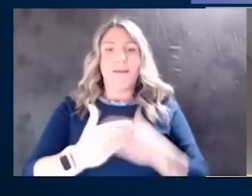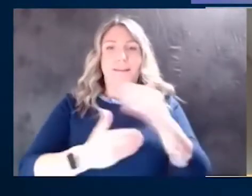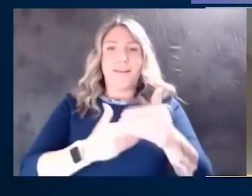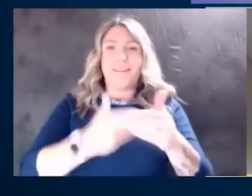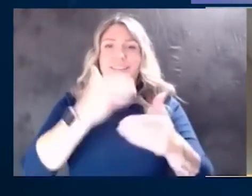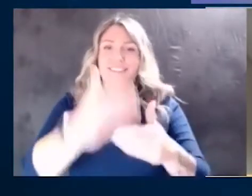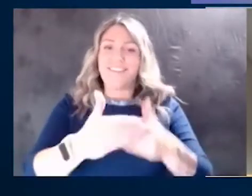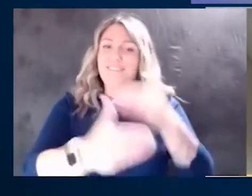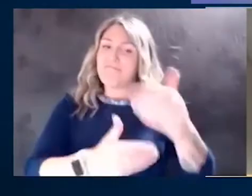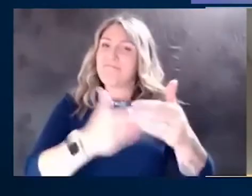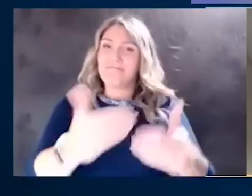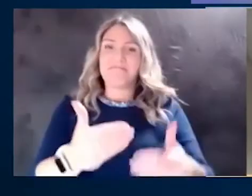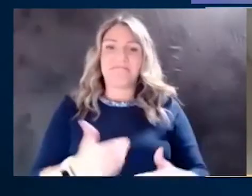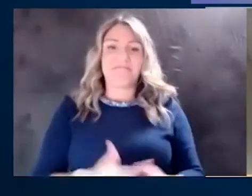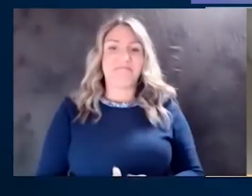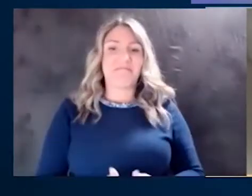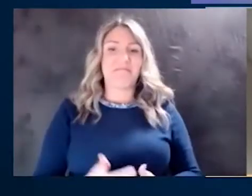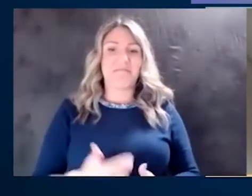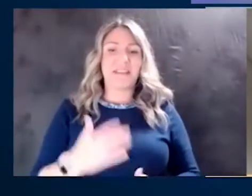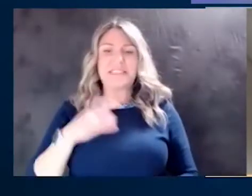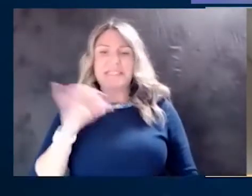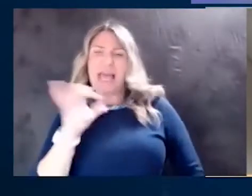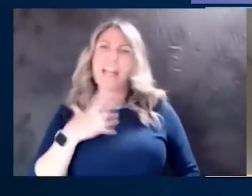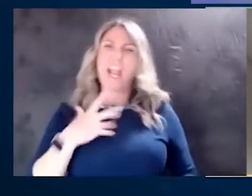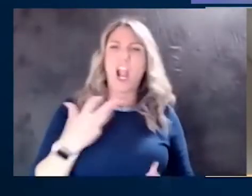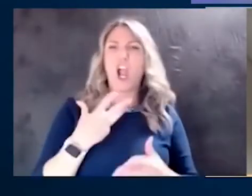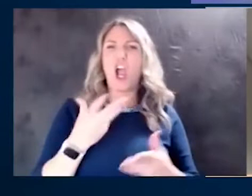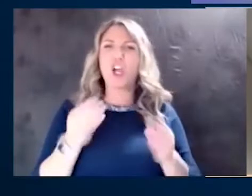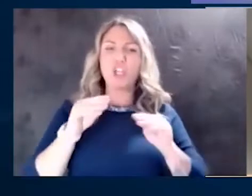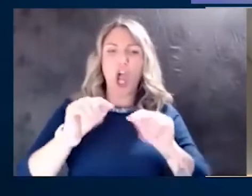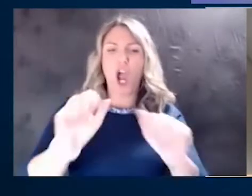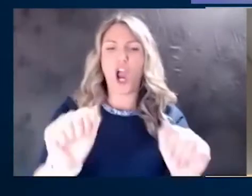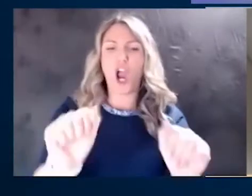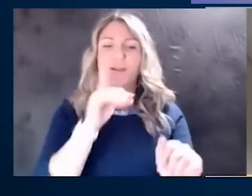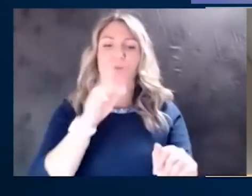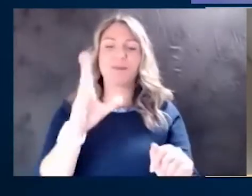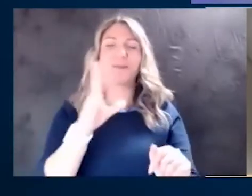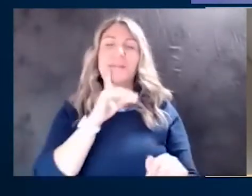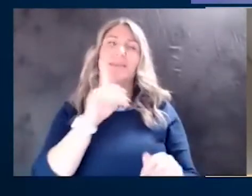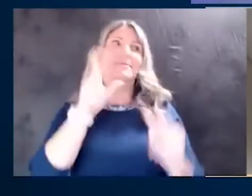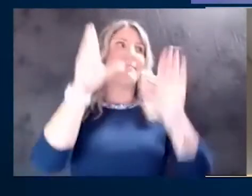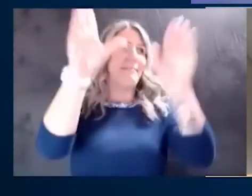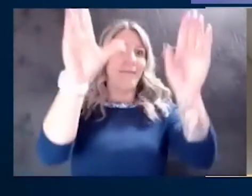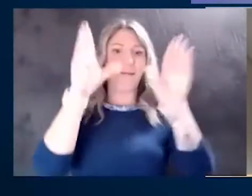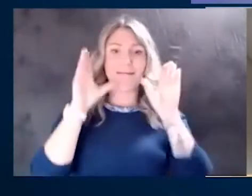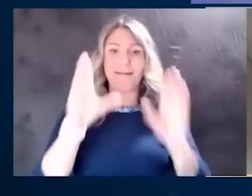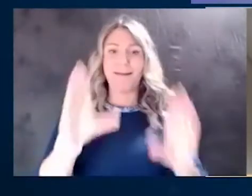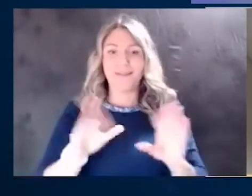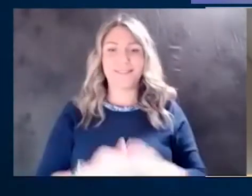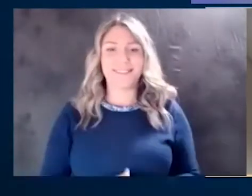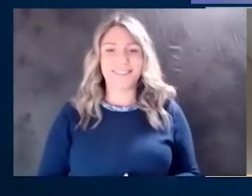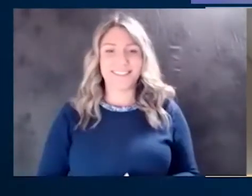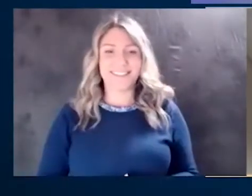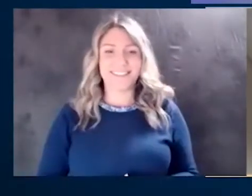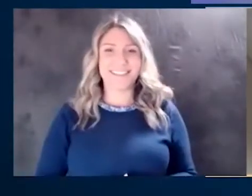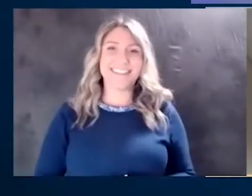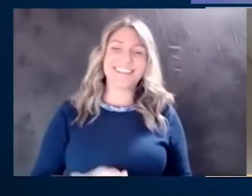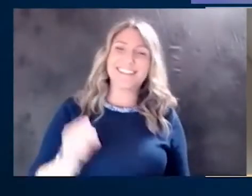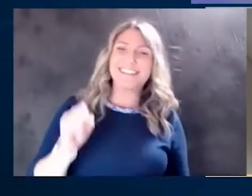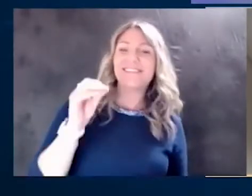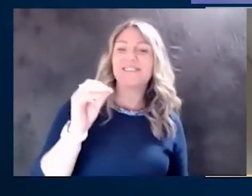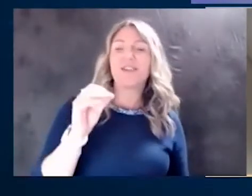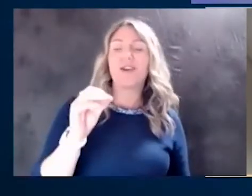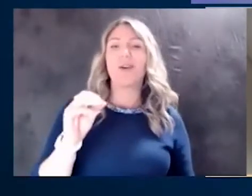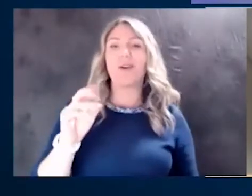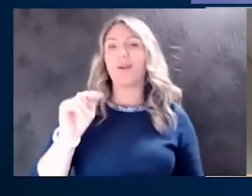inch. Going to make my garden grow. There you go. All right. Well, that's outstanding. Good job. So, guys, and so, Natalia, what am I going to